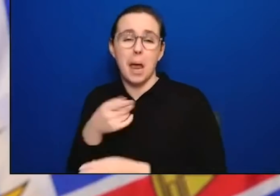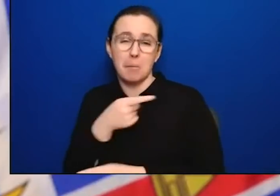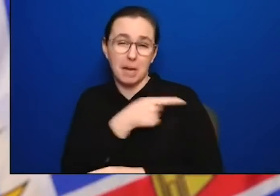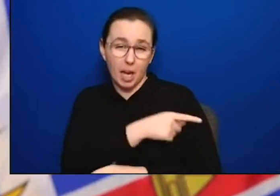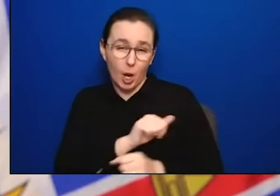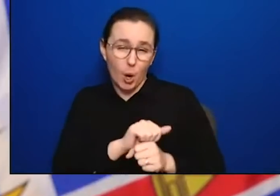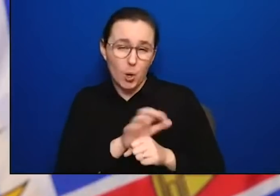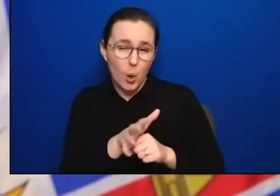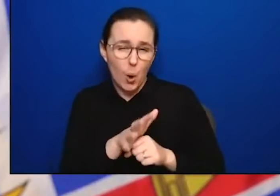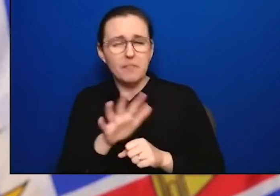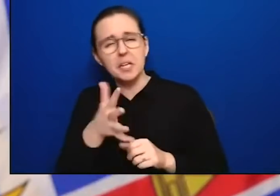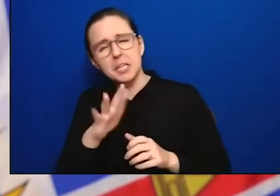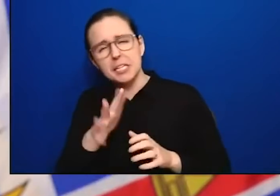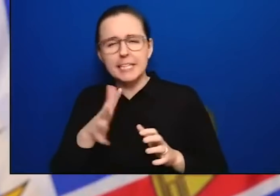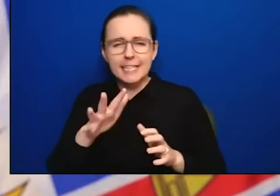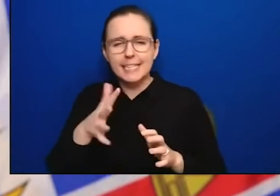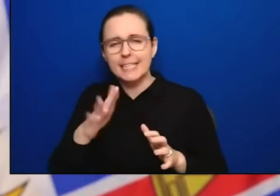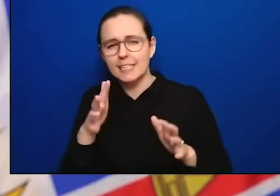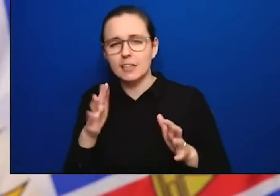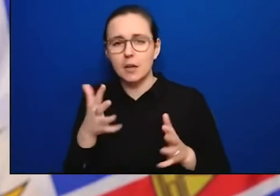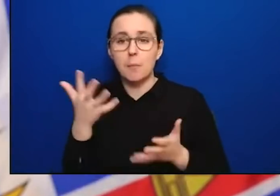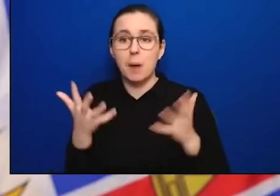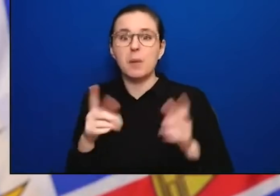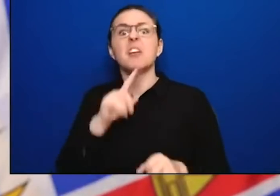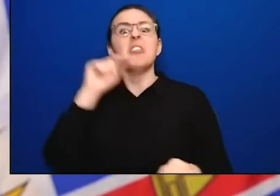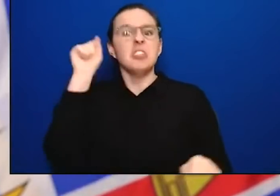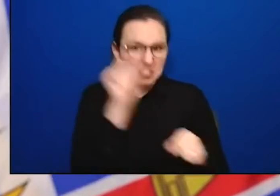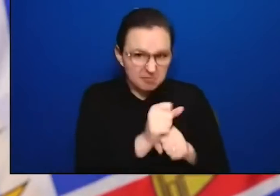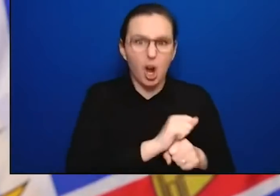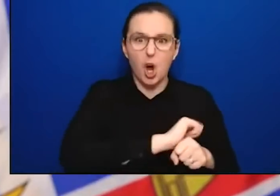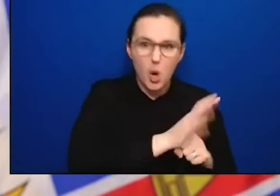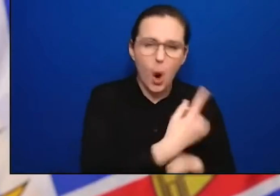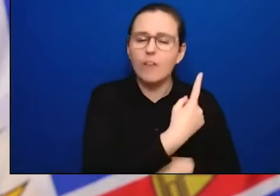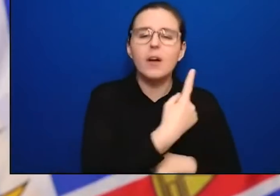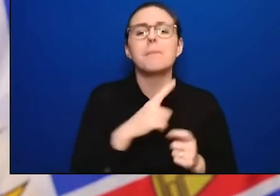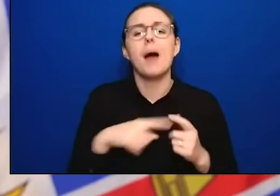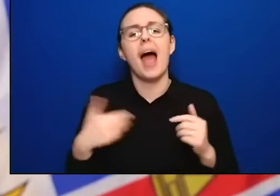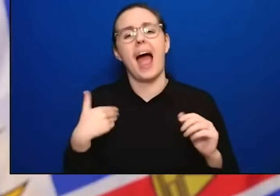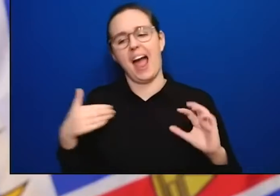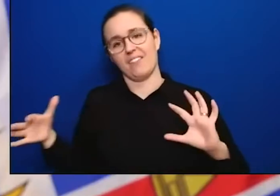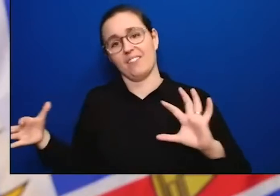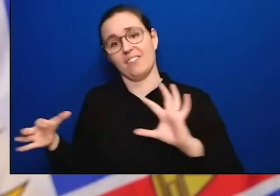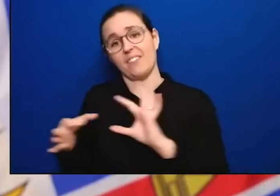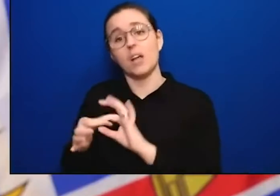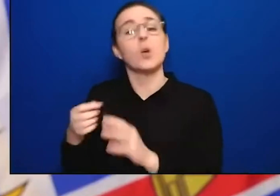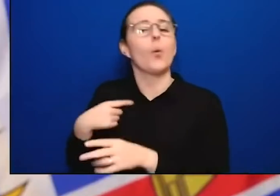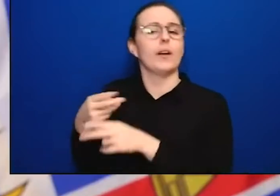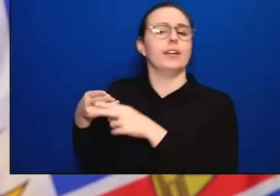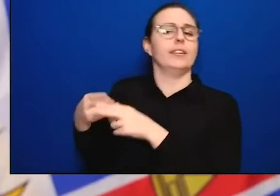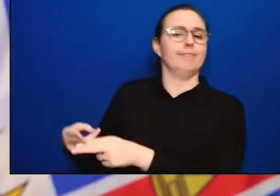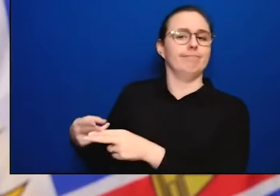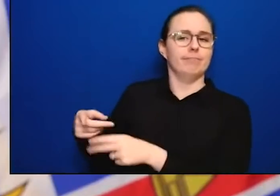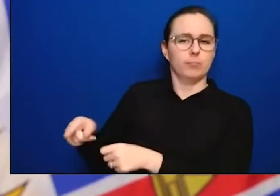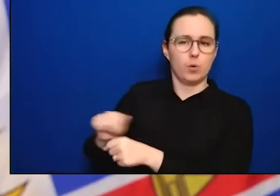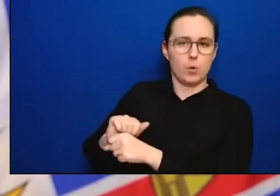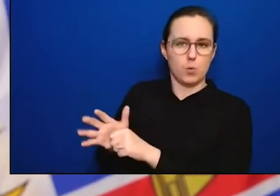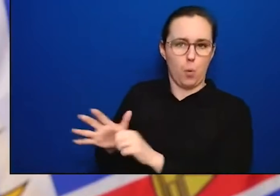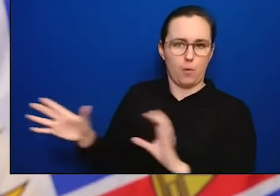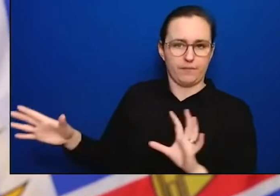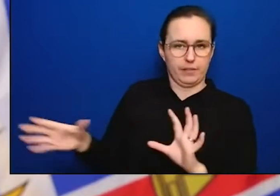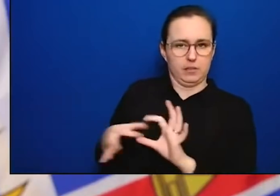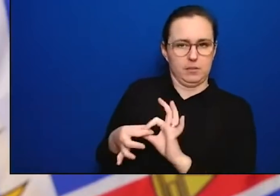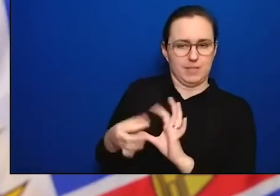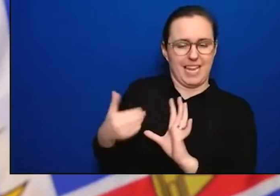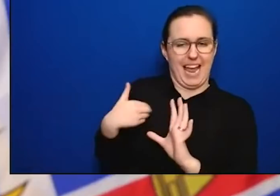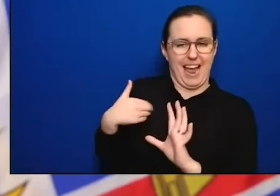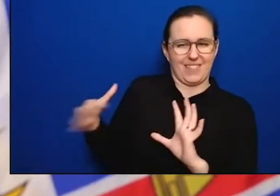some cases, and in other cases it was directly because of COVID. And if we look at people in the community, the 2/3, about 78 people